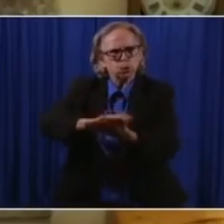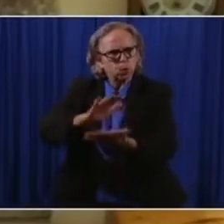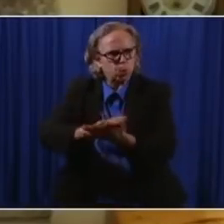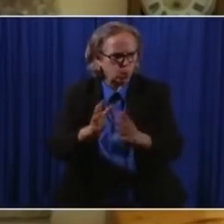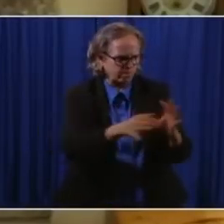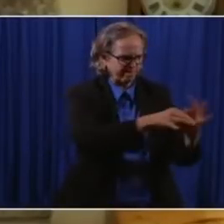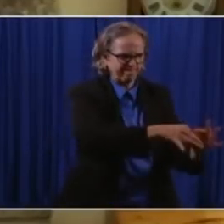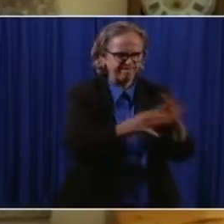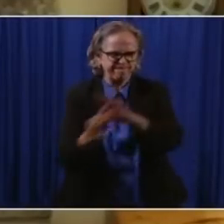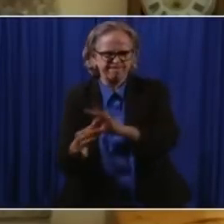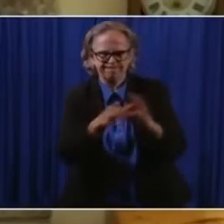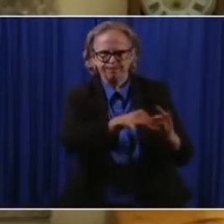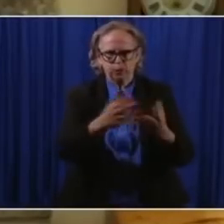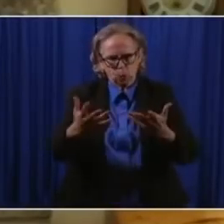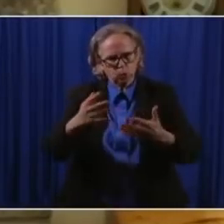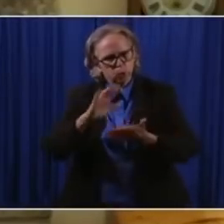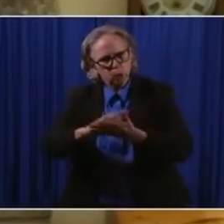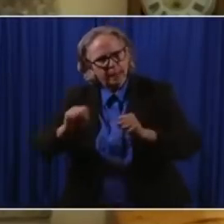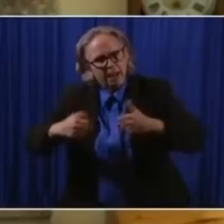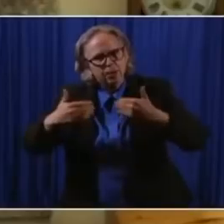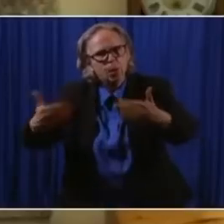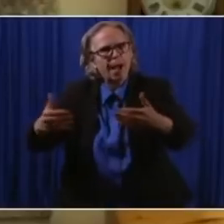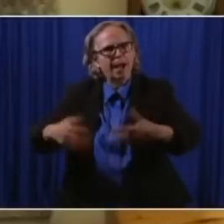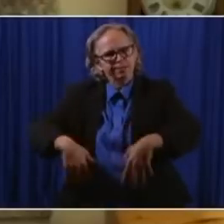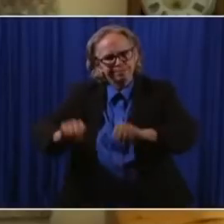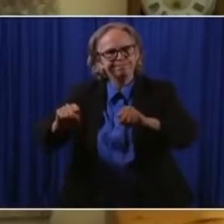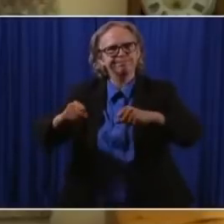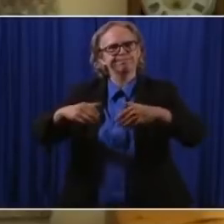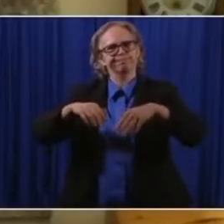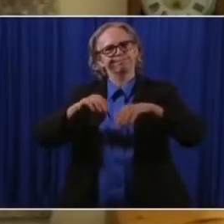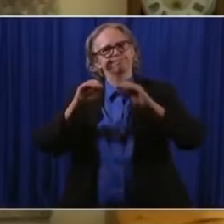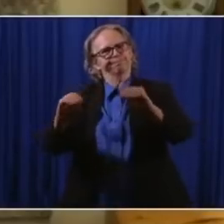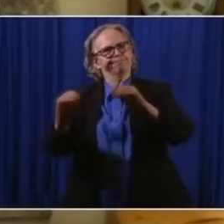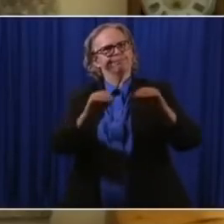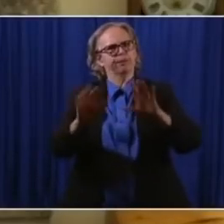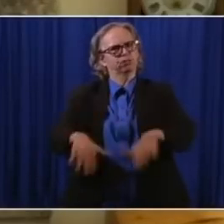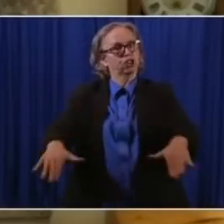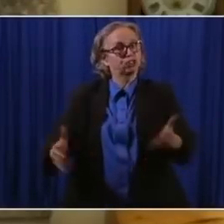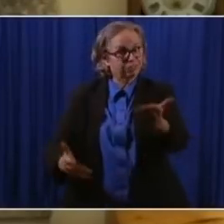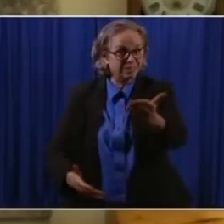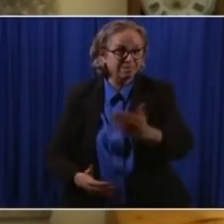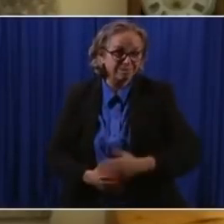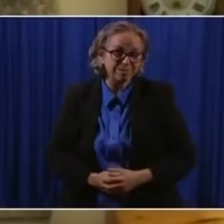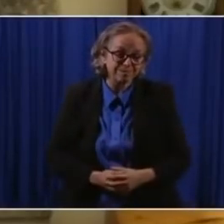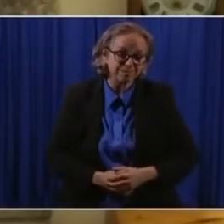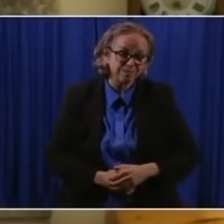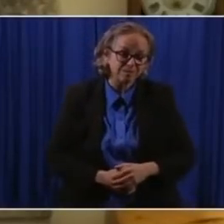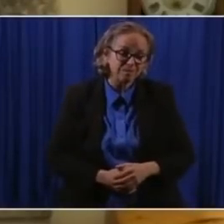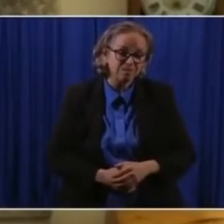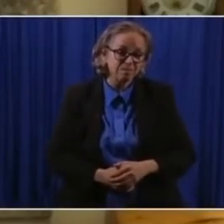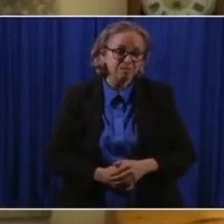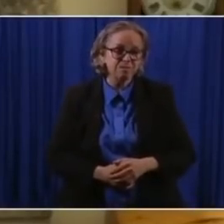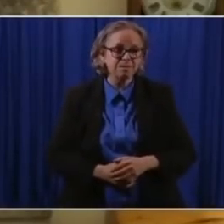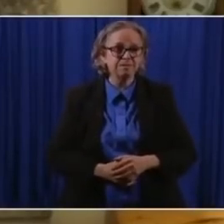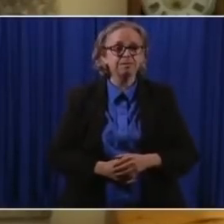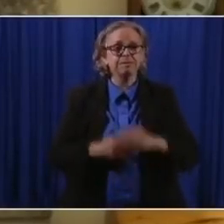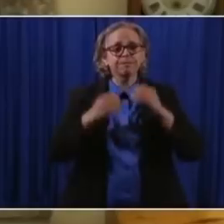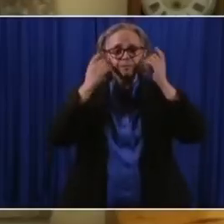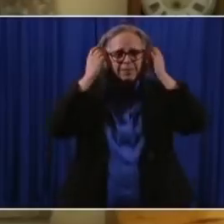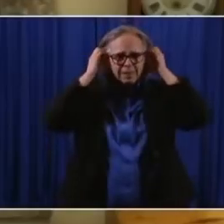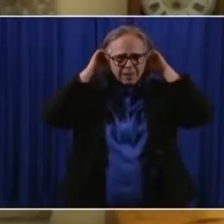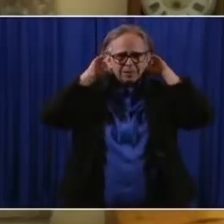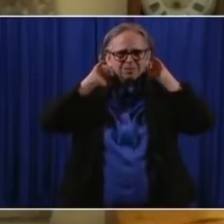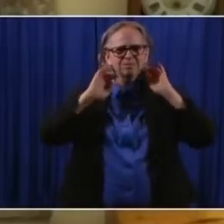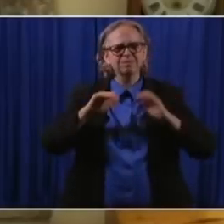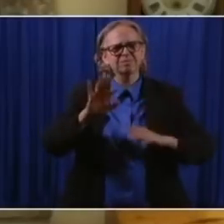of COVID down in the community. I want to address a very troubling thing that we